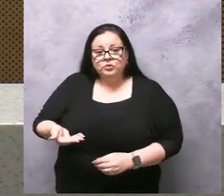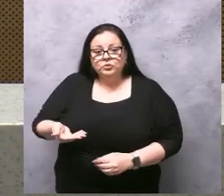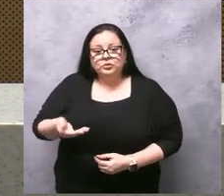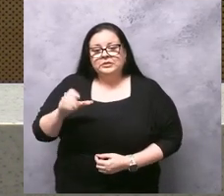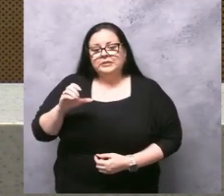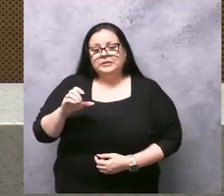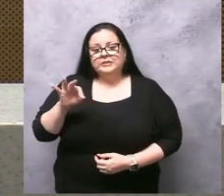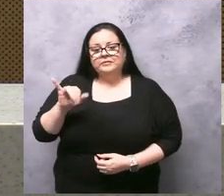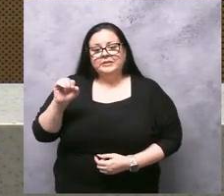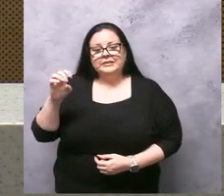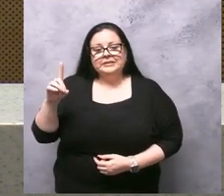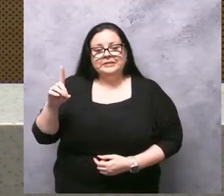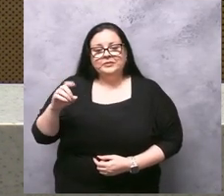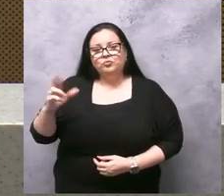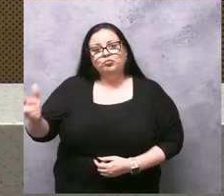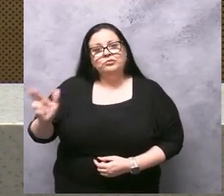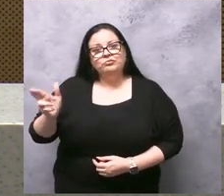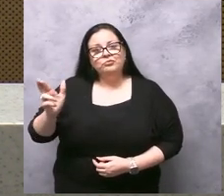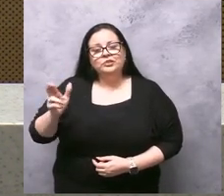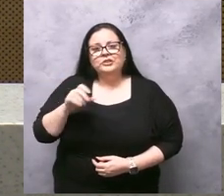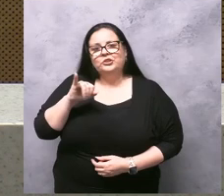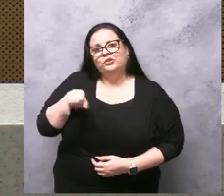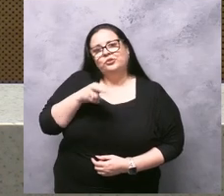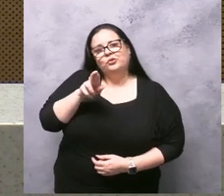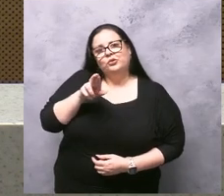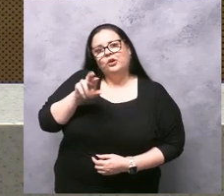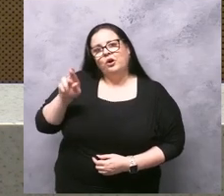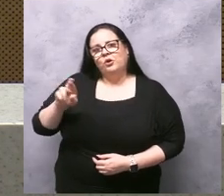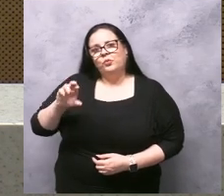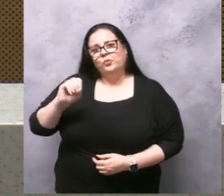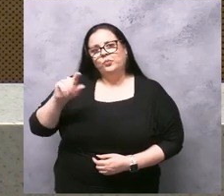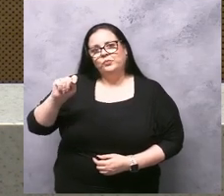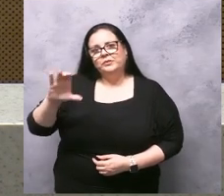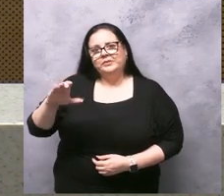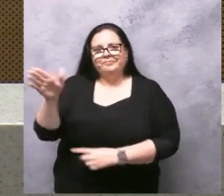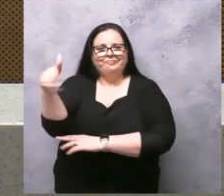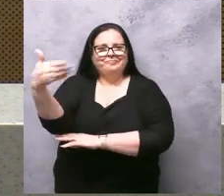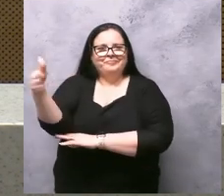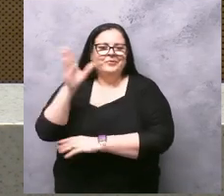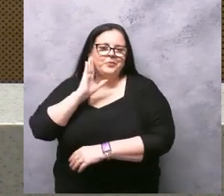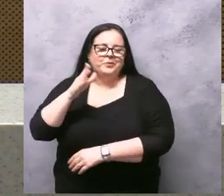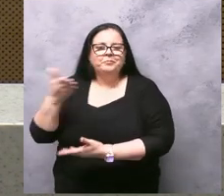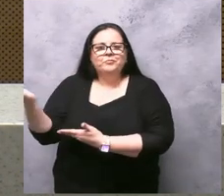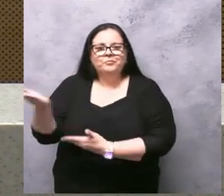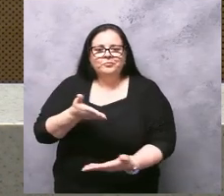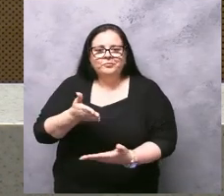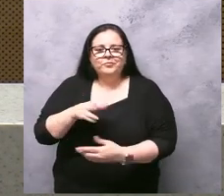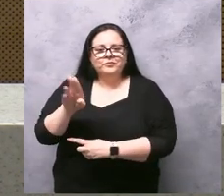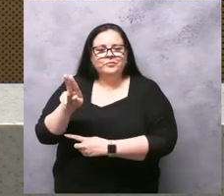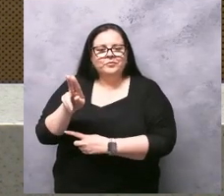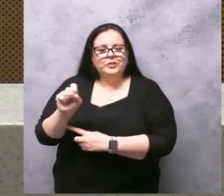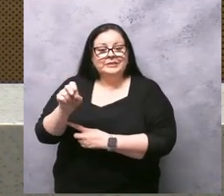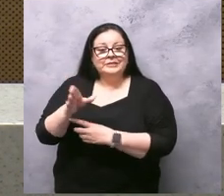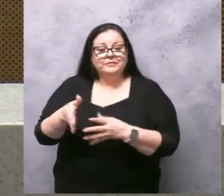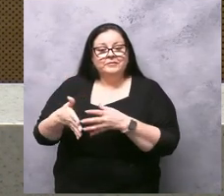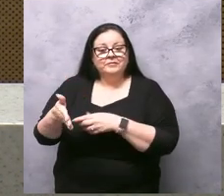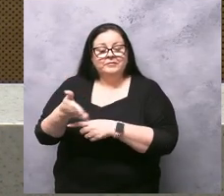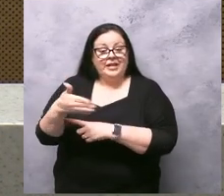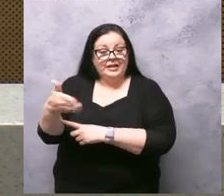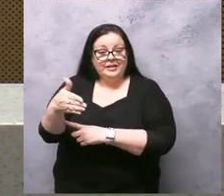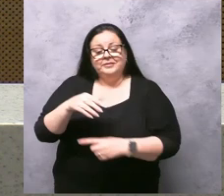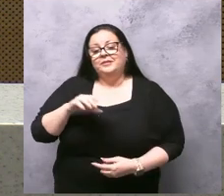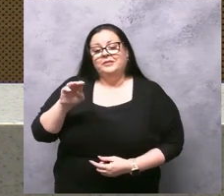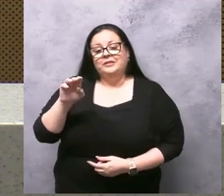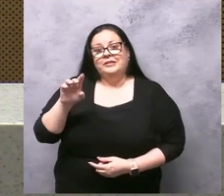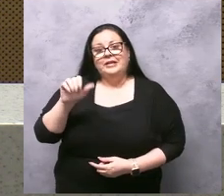High School Air Force JR2C cadets who will present tonight's colors this evening. Carrying the U.S. flag is Cadet Chief Master Sergeant